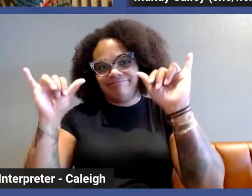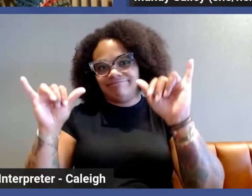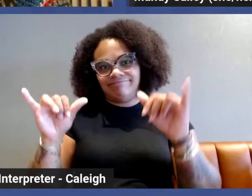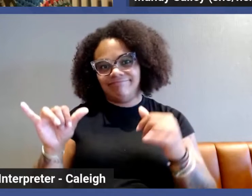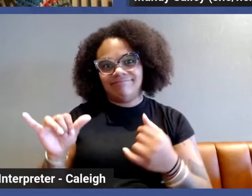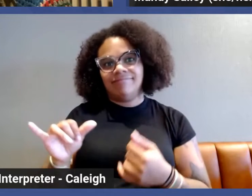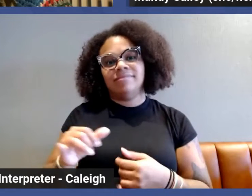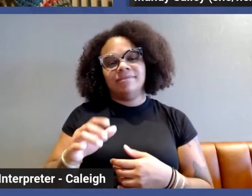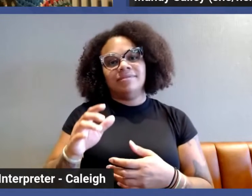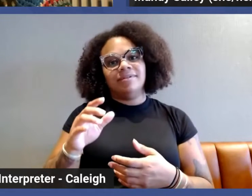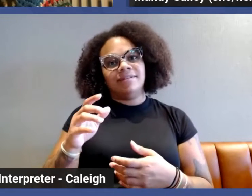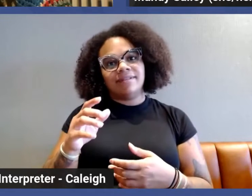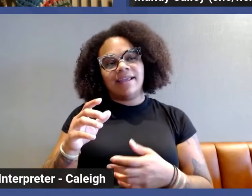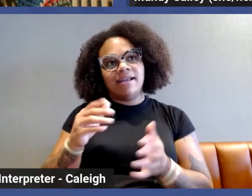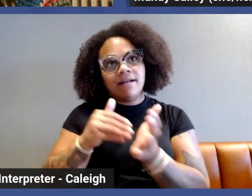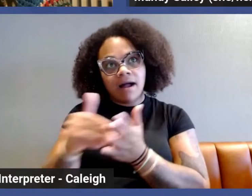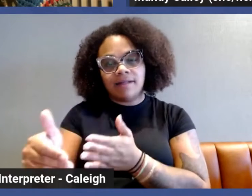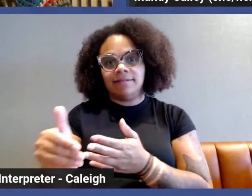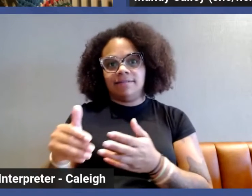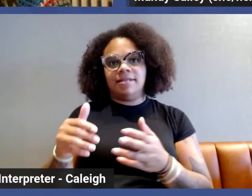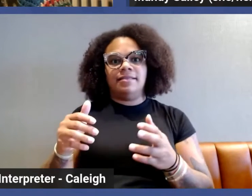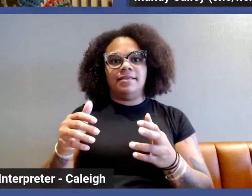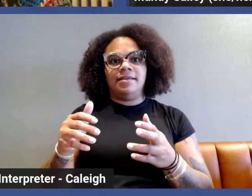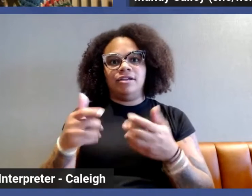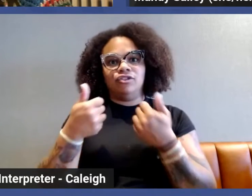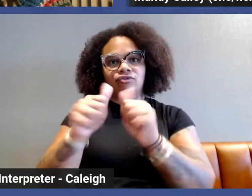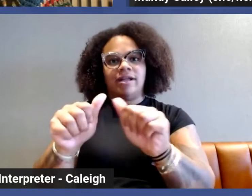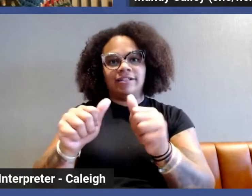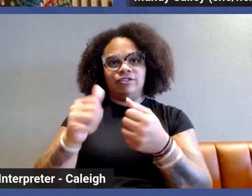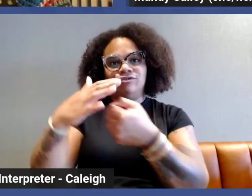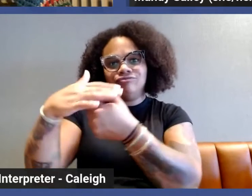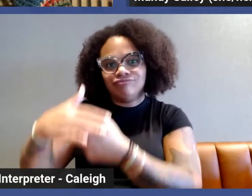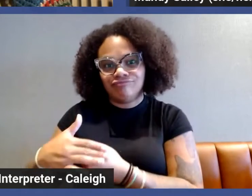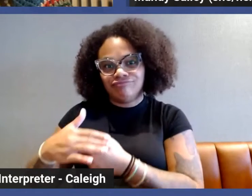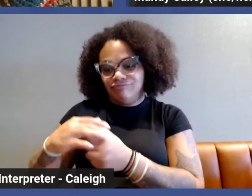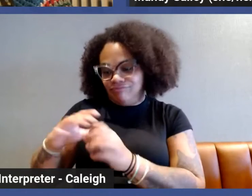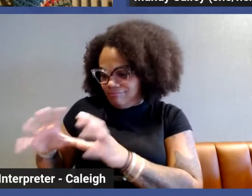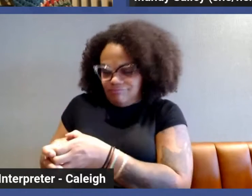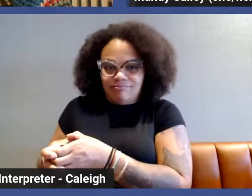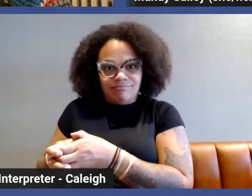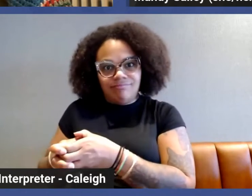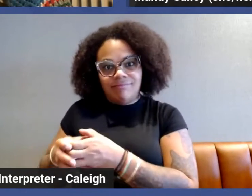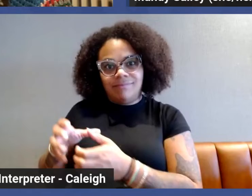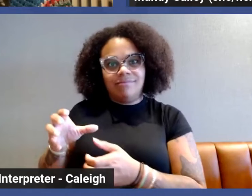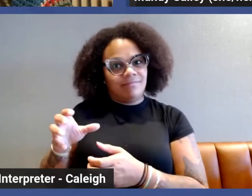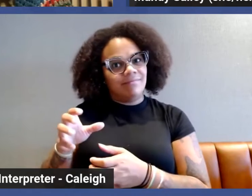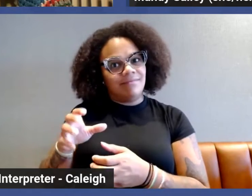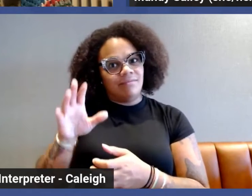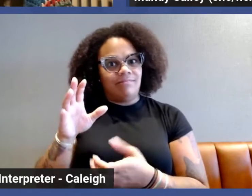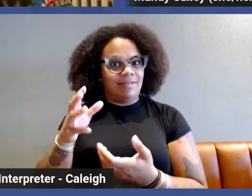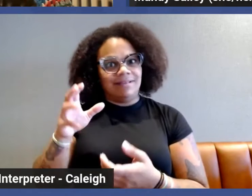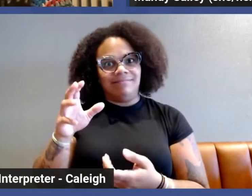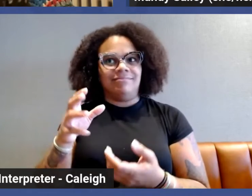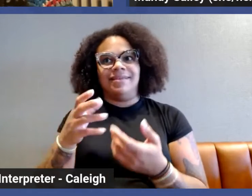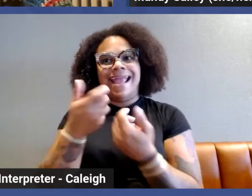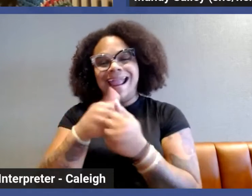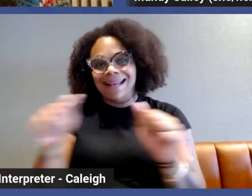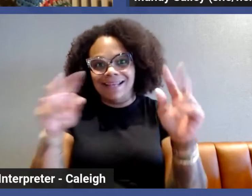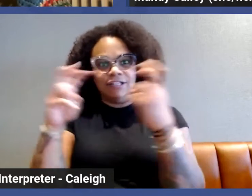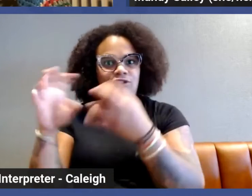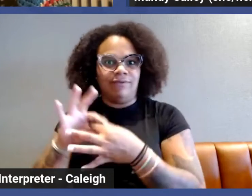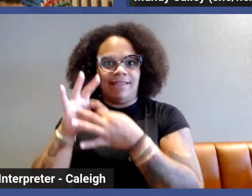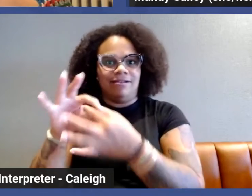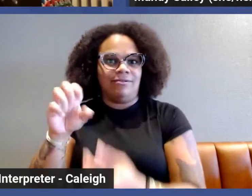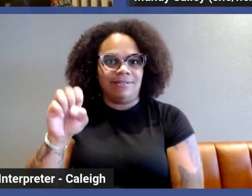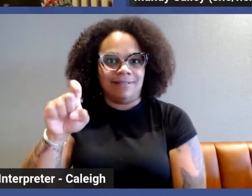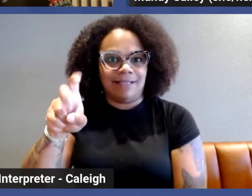siloing of sexuality. Hmm. And once you've siloed it, it's so much easier to just eliminate, right?